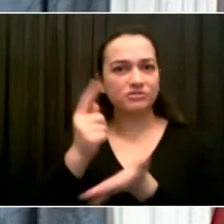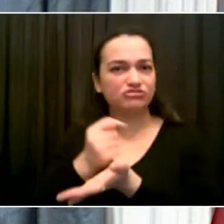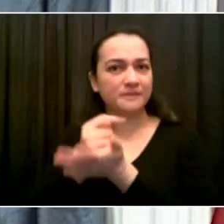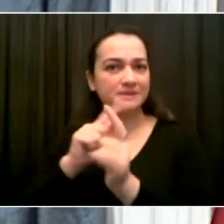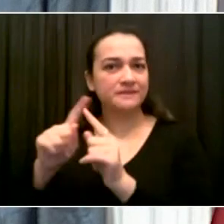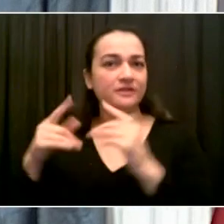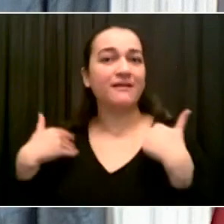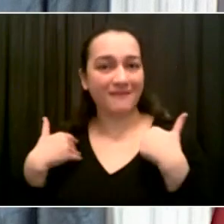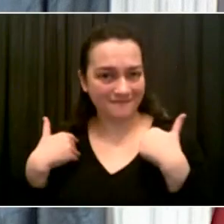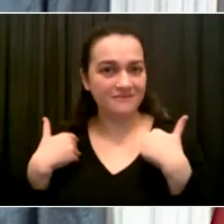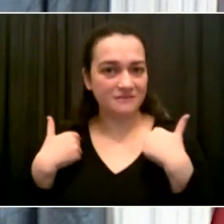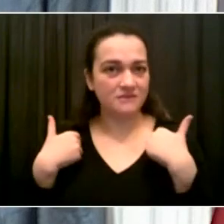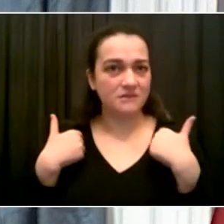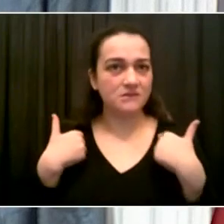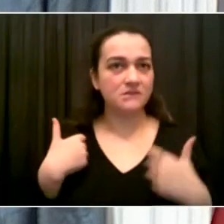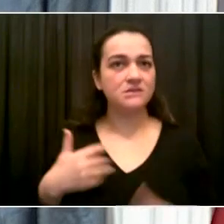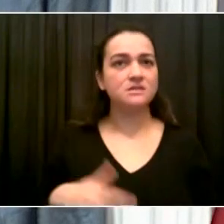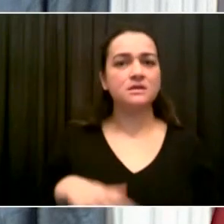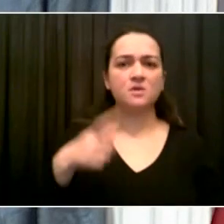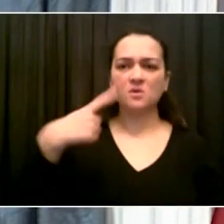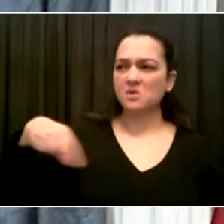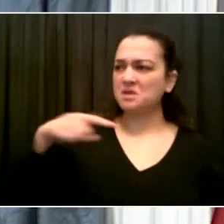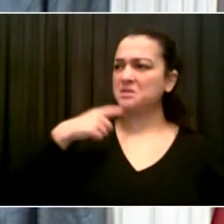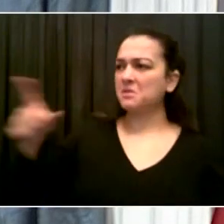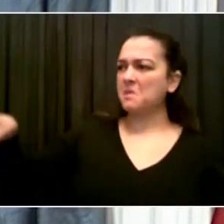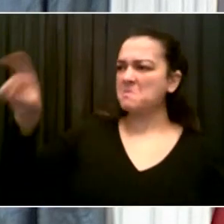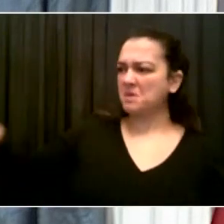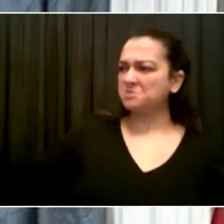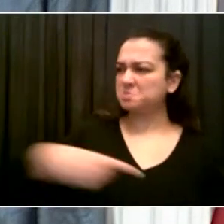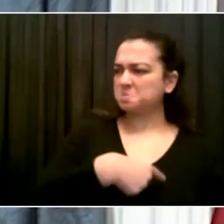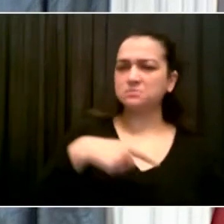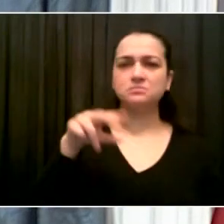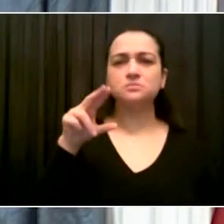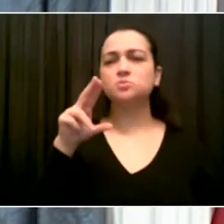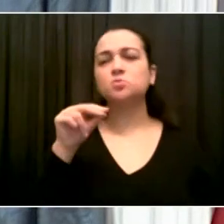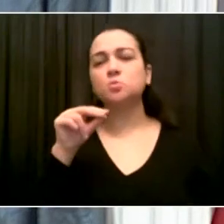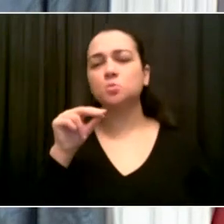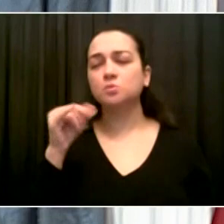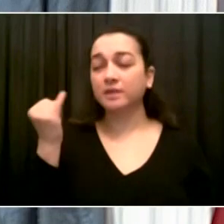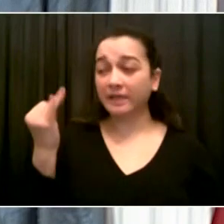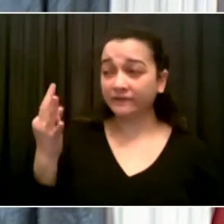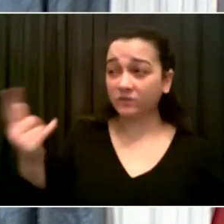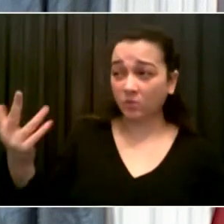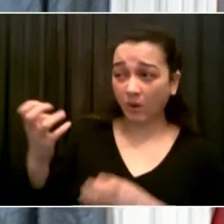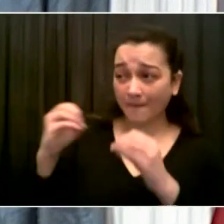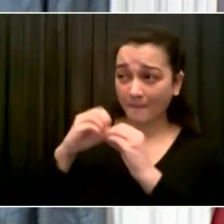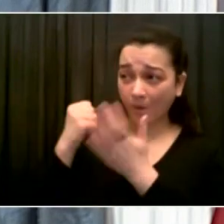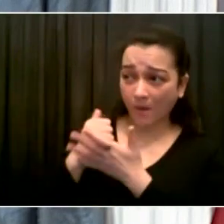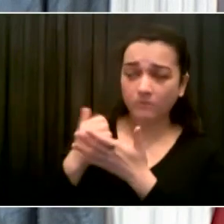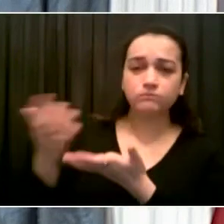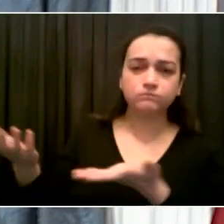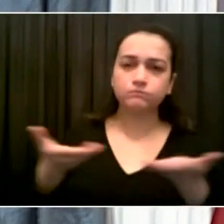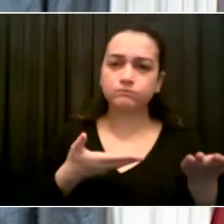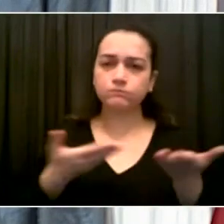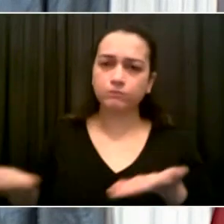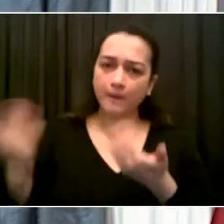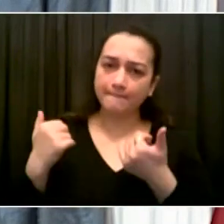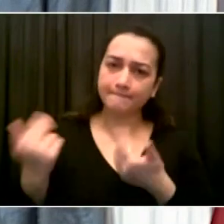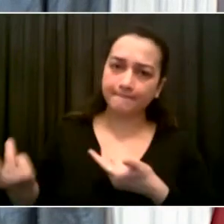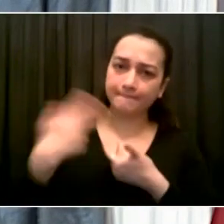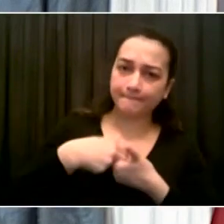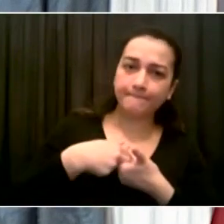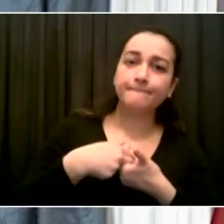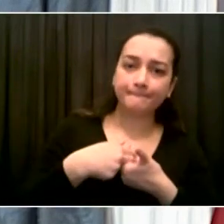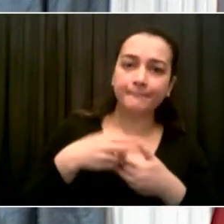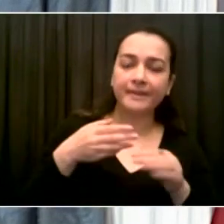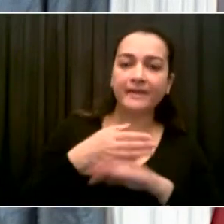research study in order to gain access to some of the resources that we're able to offer. So while we will facilitate participation in research studies to the extent